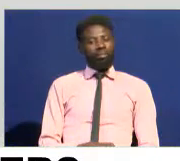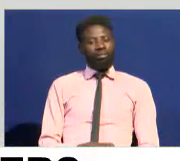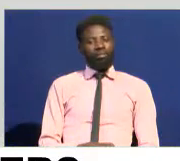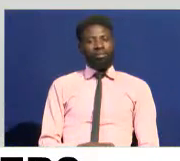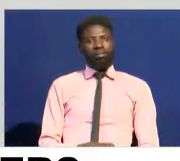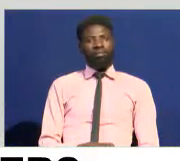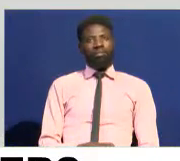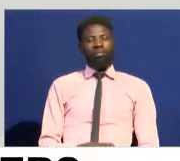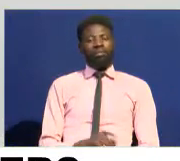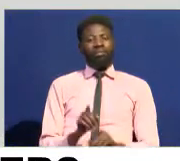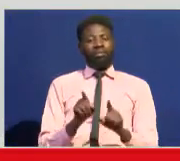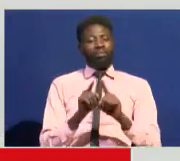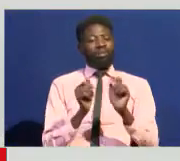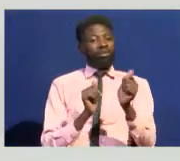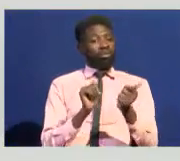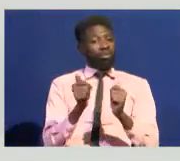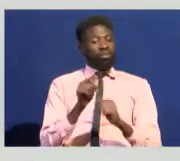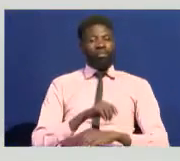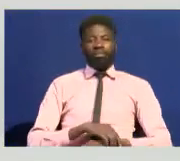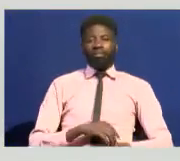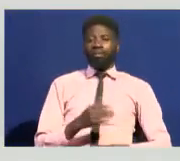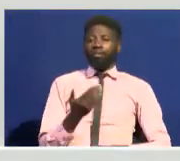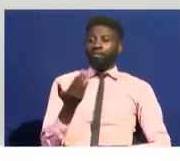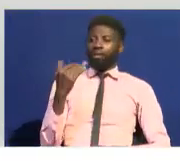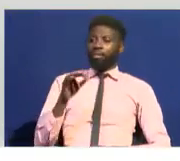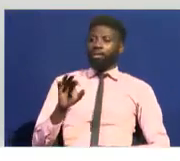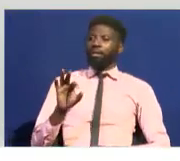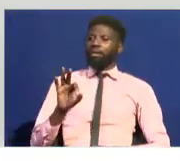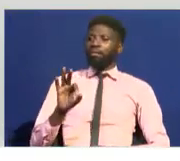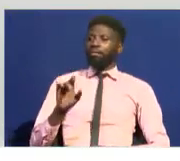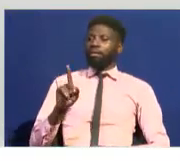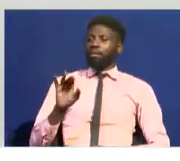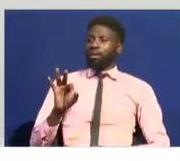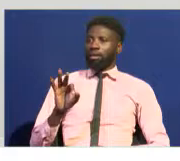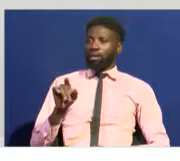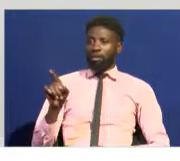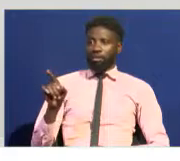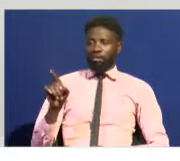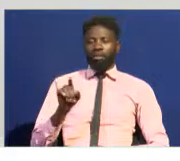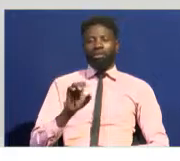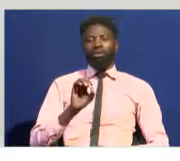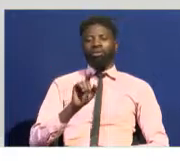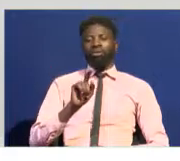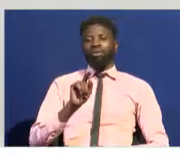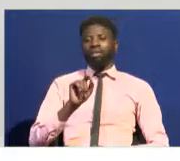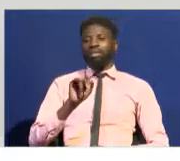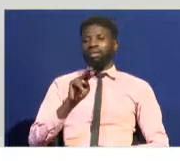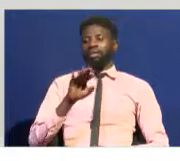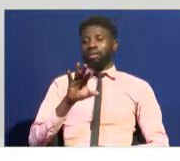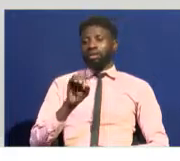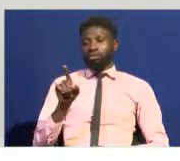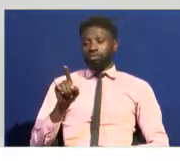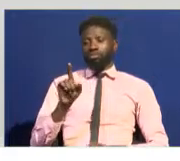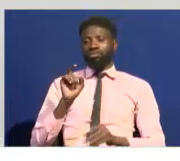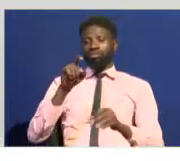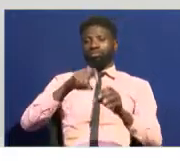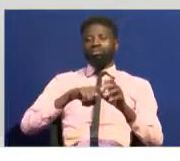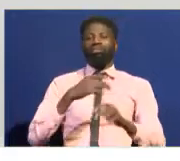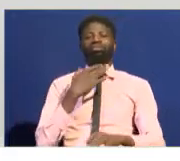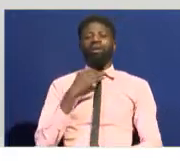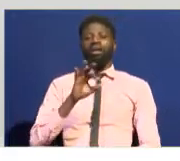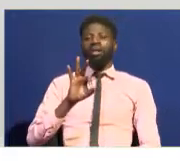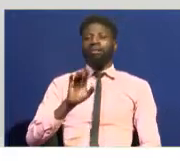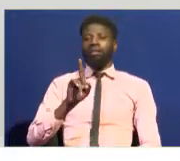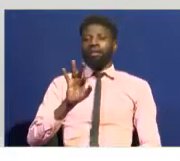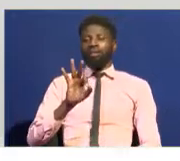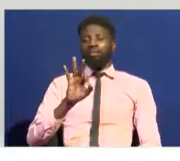Now, still keeping up with sports, a former Football Kenya Federation CEO Barry Otieno is the latest entrant into the FKF presidential race